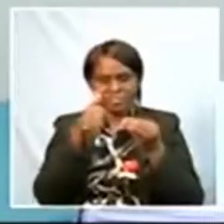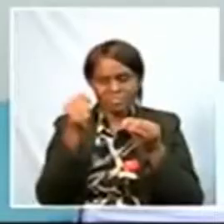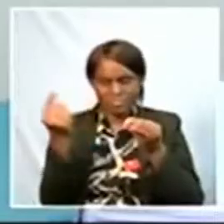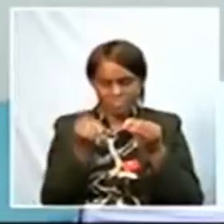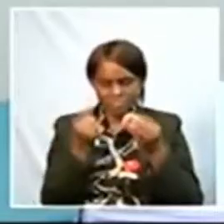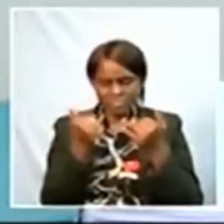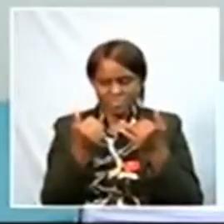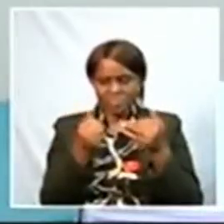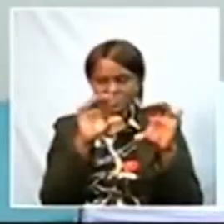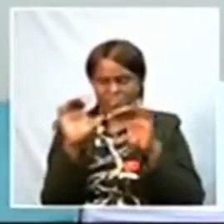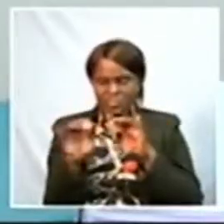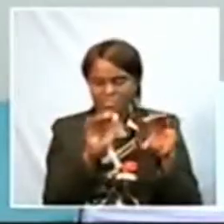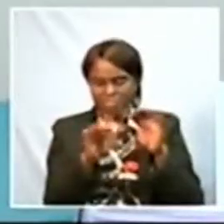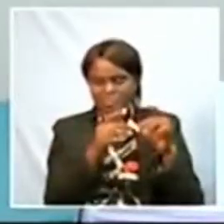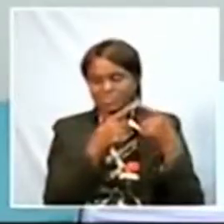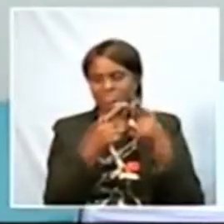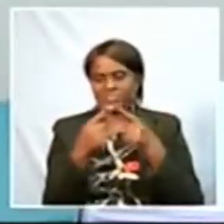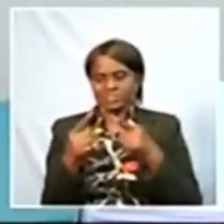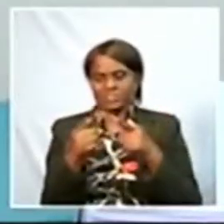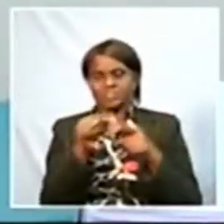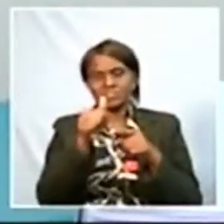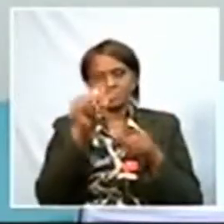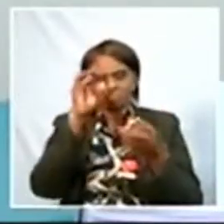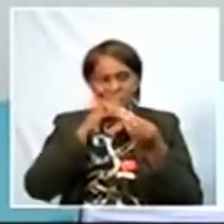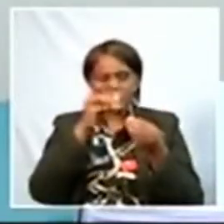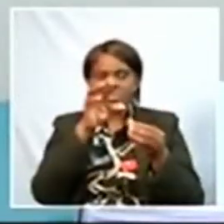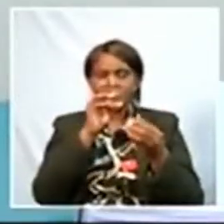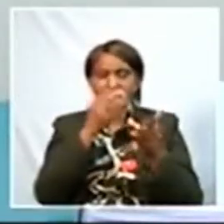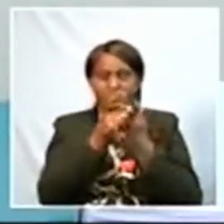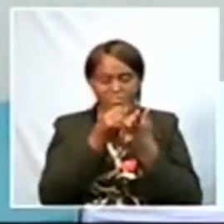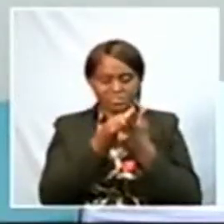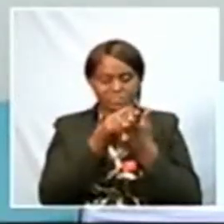the variations. You add more money.